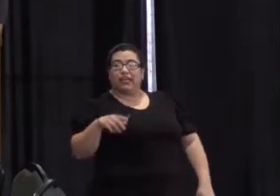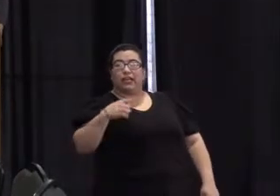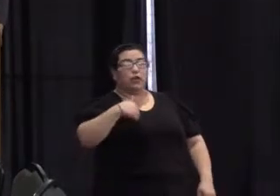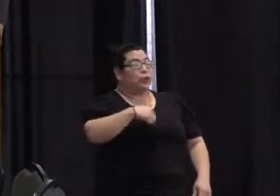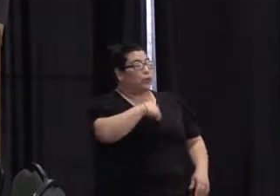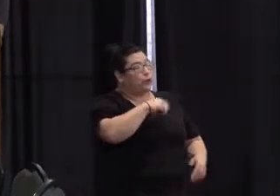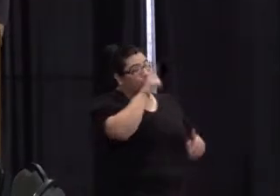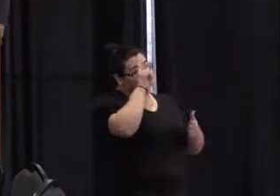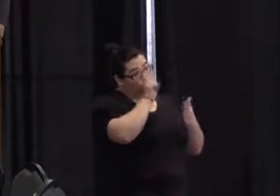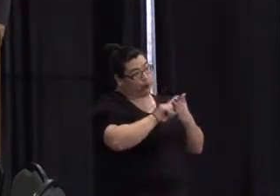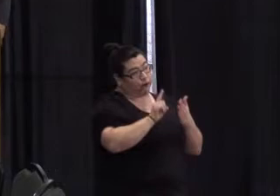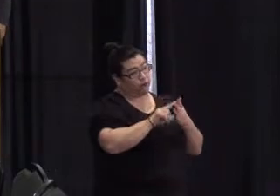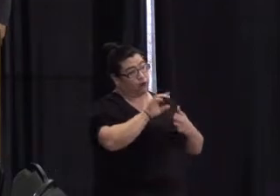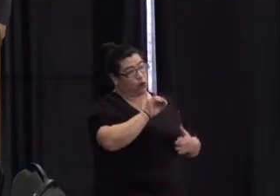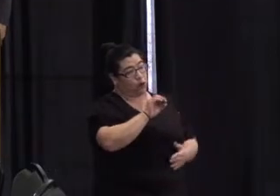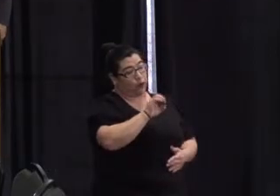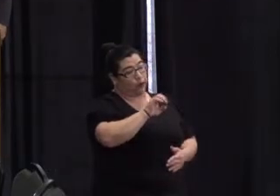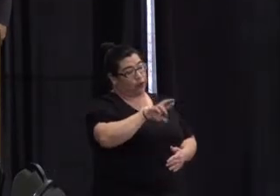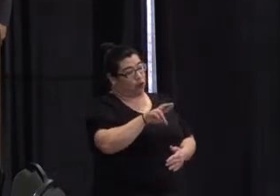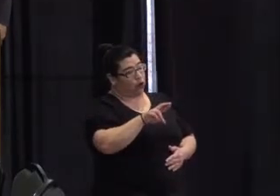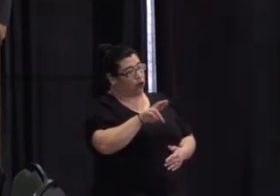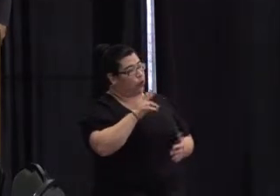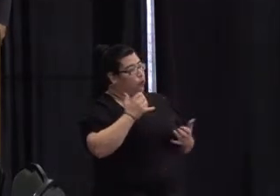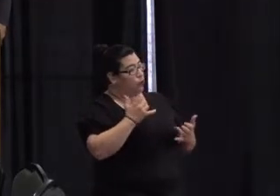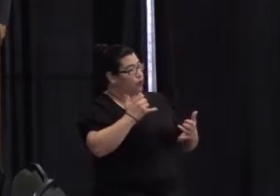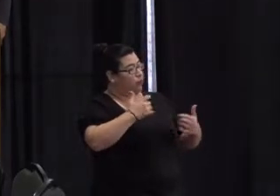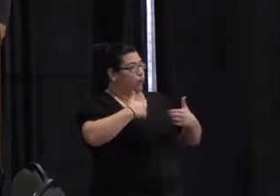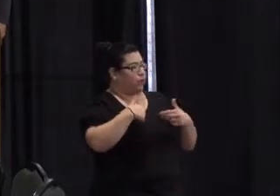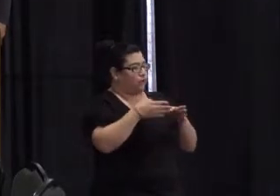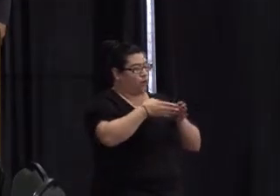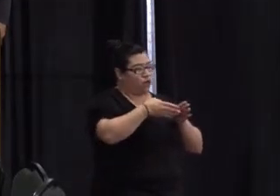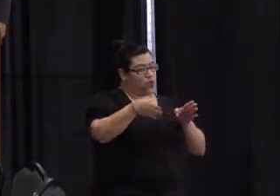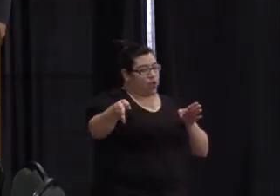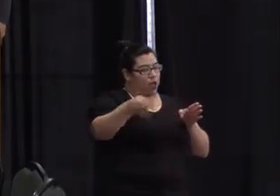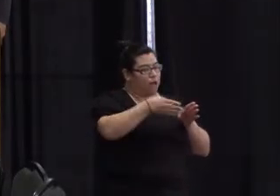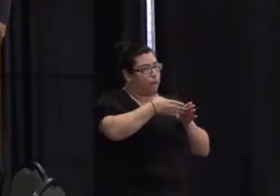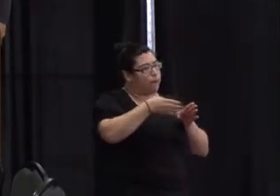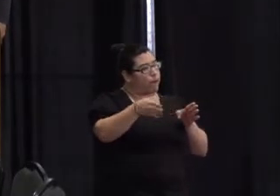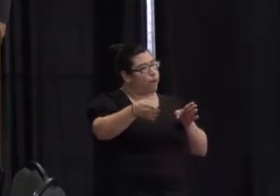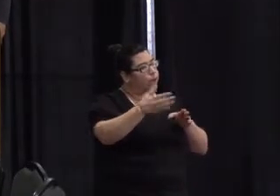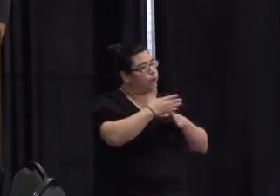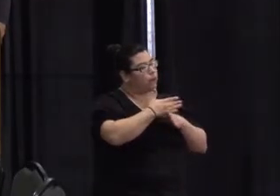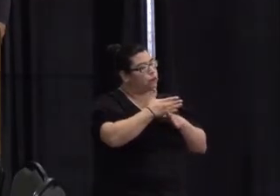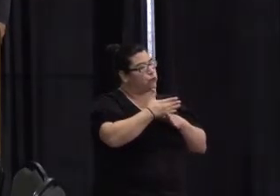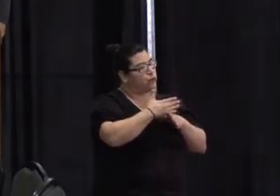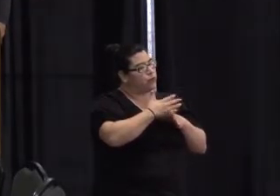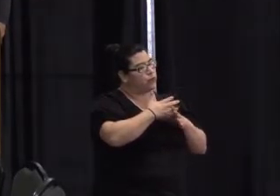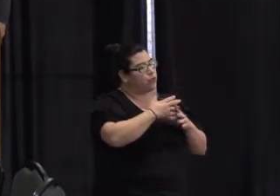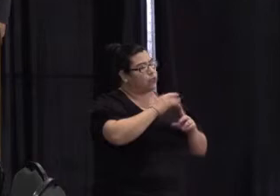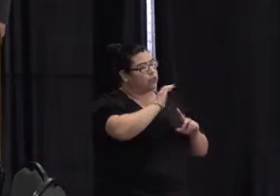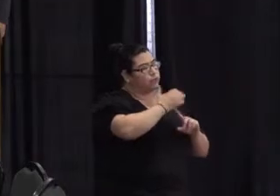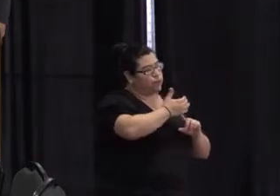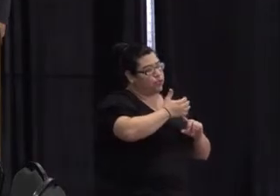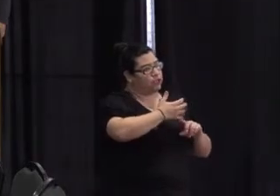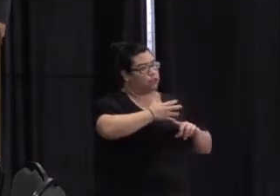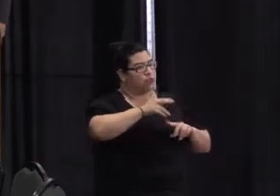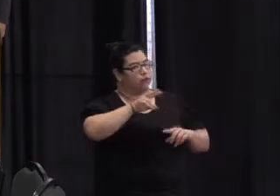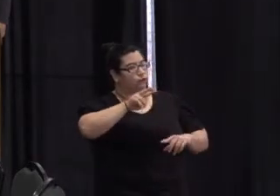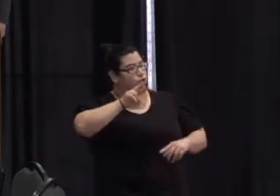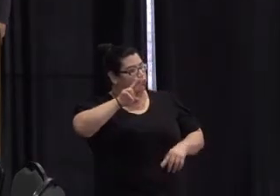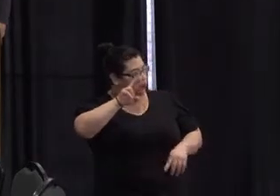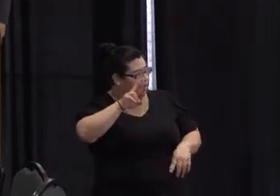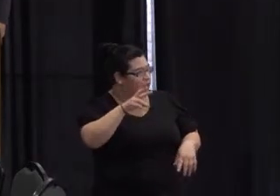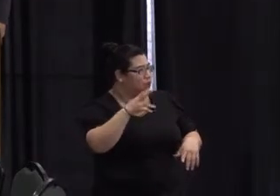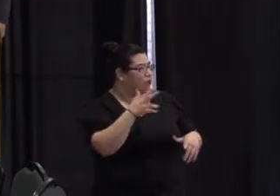reviewing the OERs that are currently, we have a gap between simulation, virtual reality,